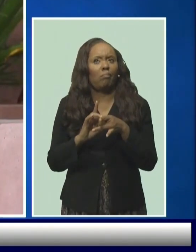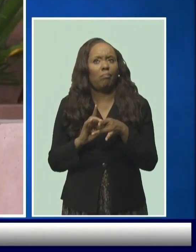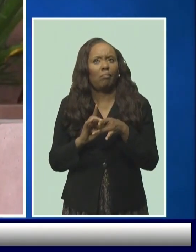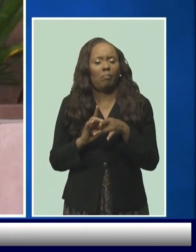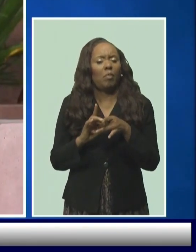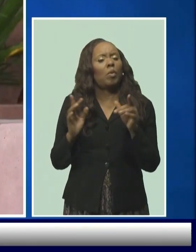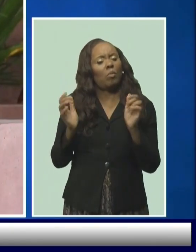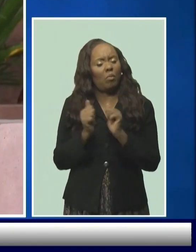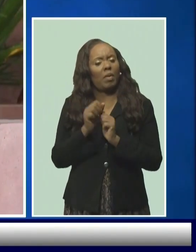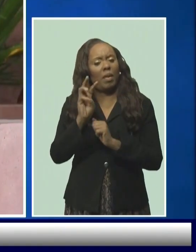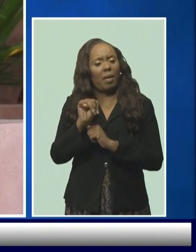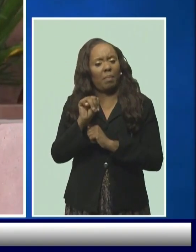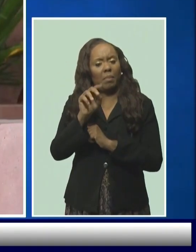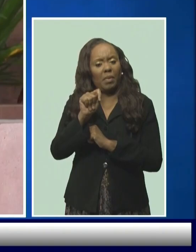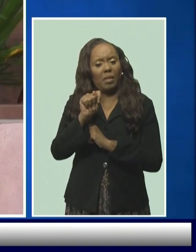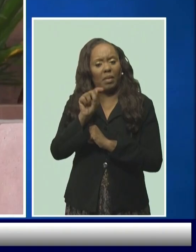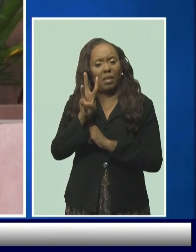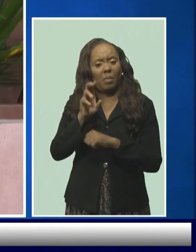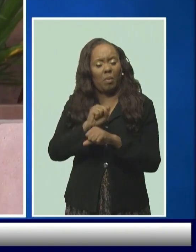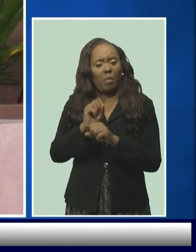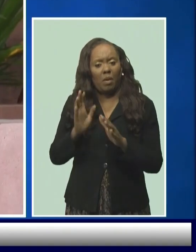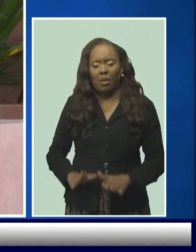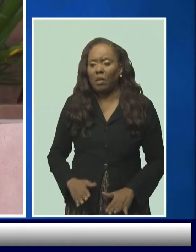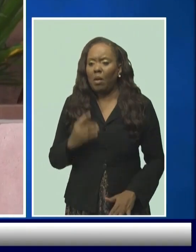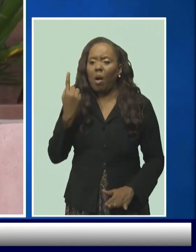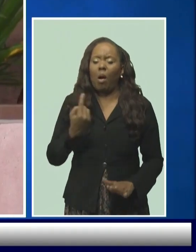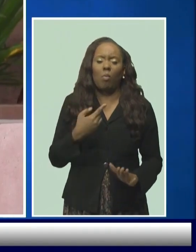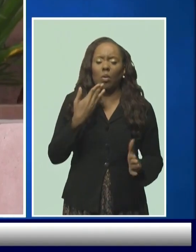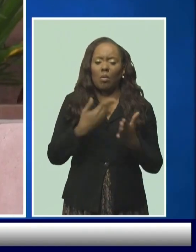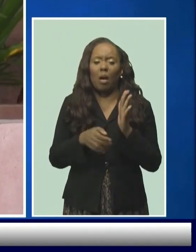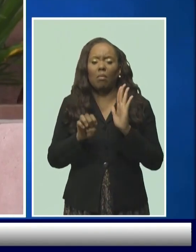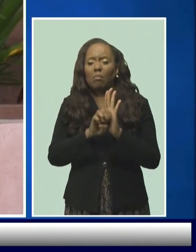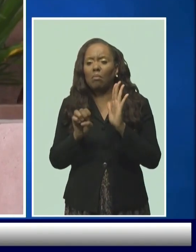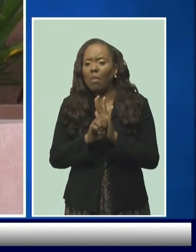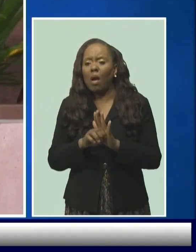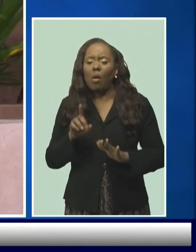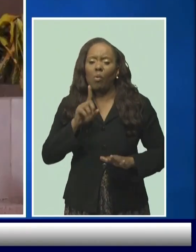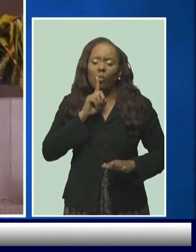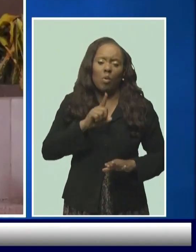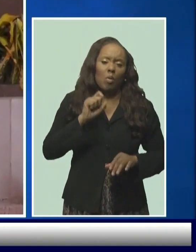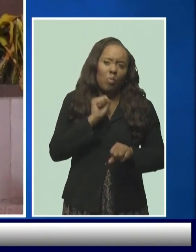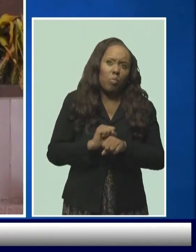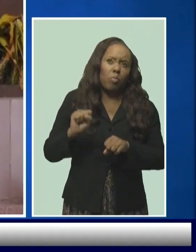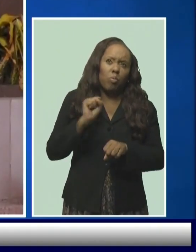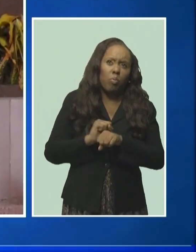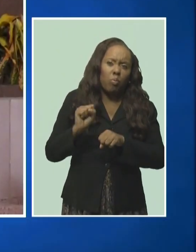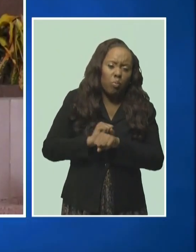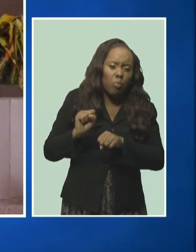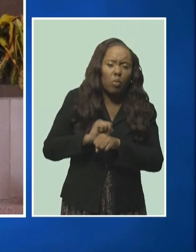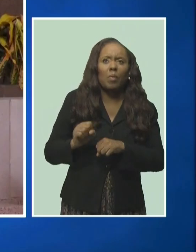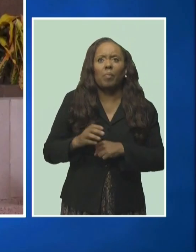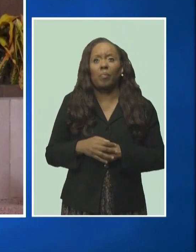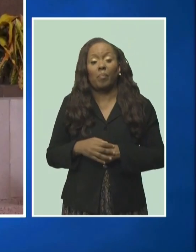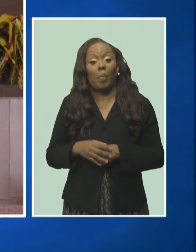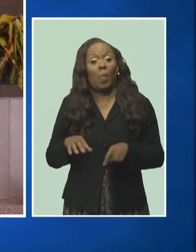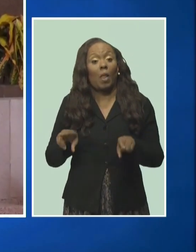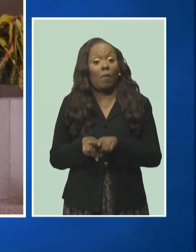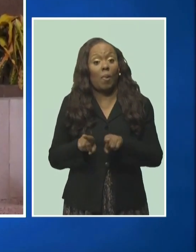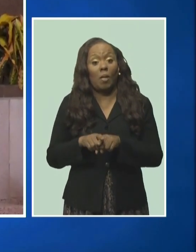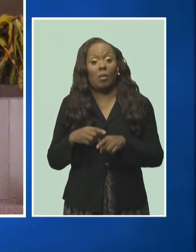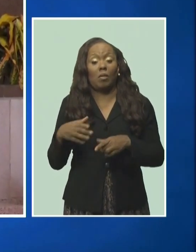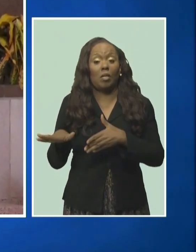at the same time, understanding the purpose that he served and the mission that was his to be able to